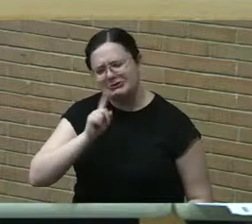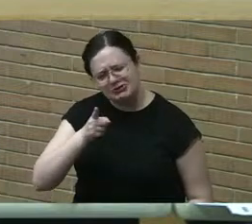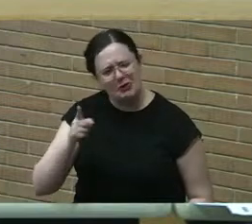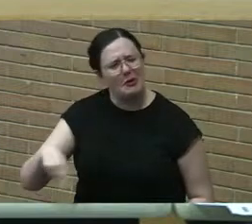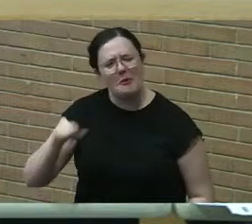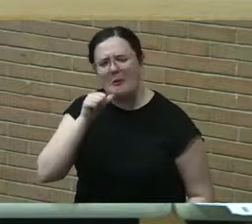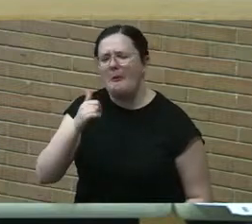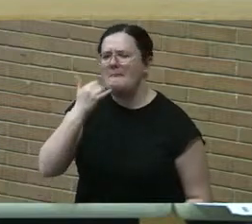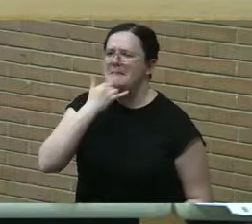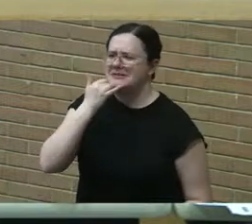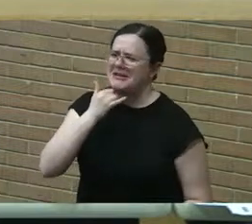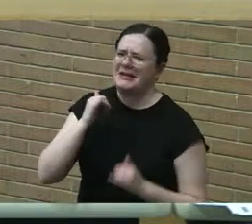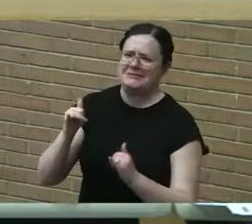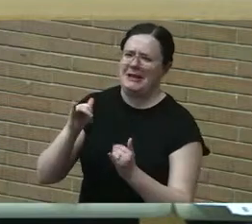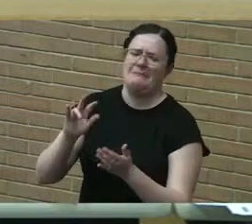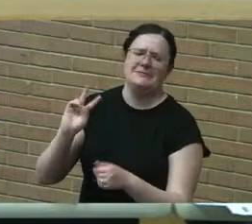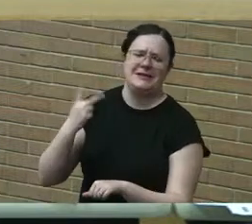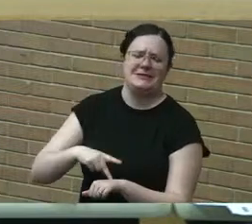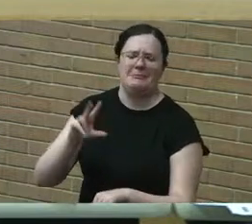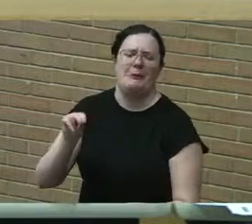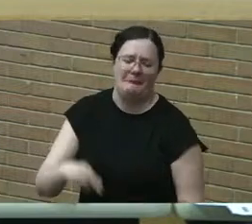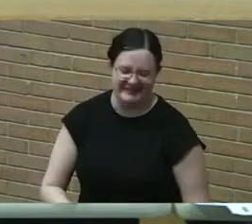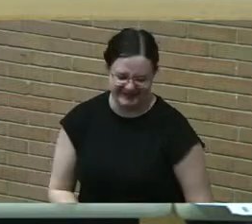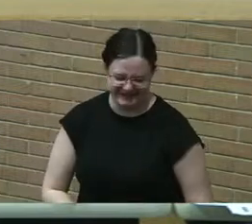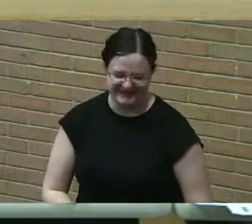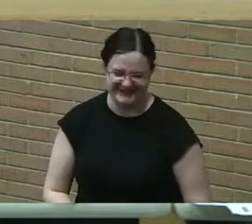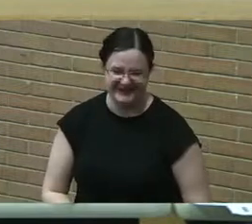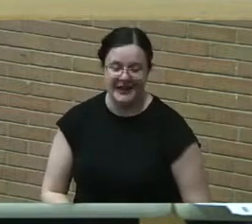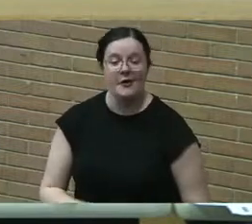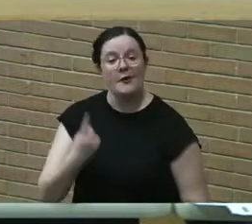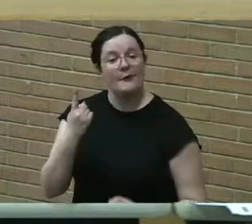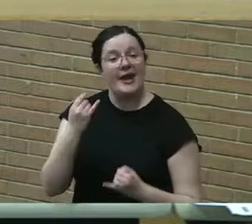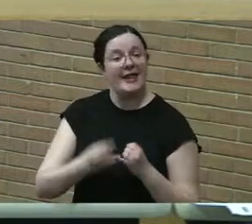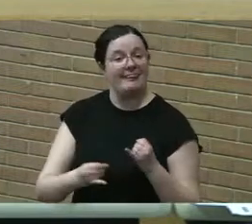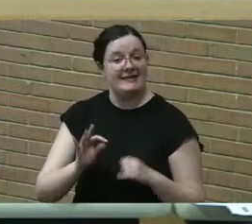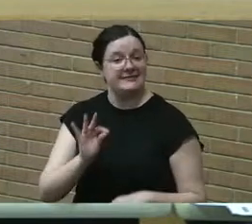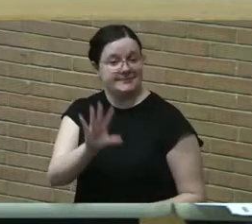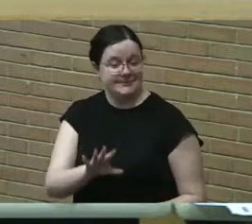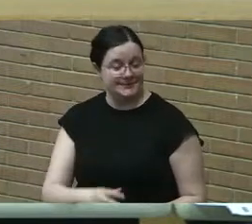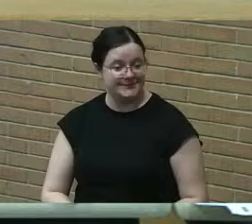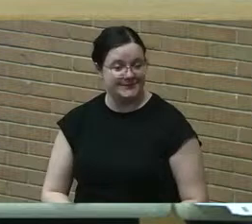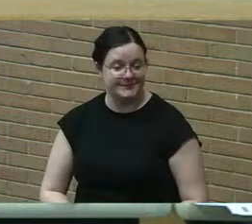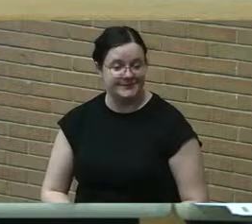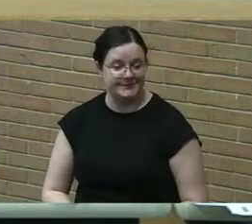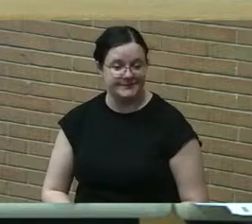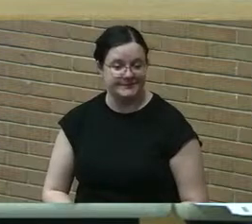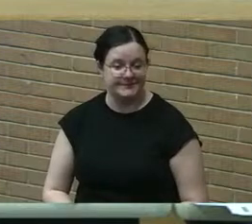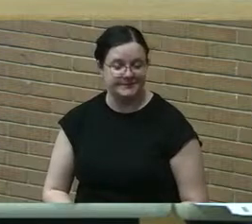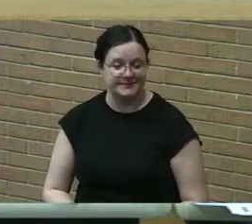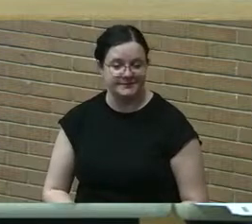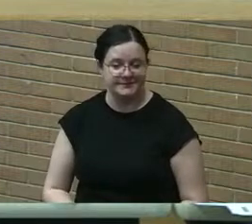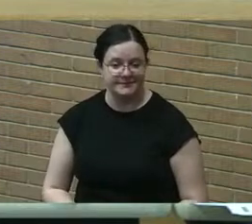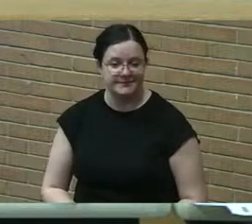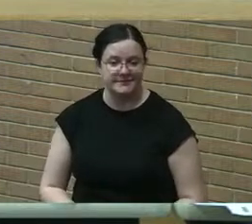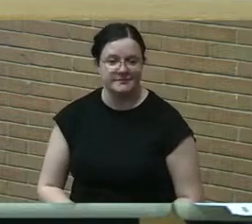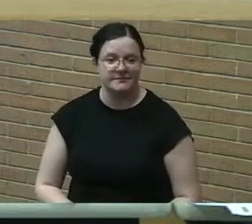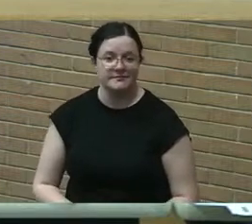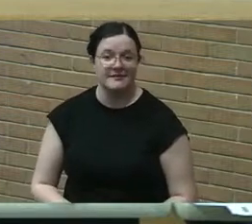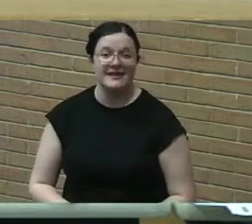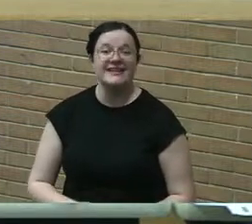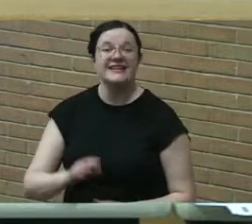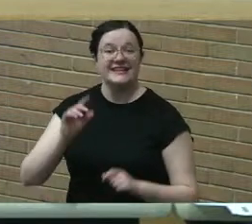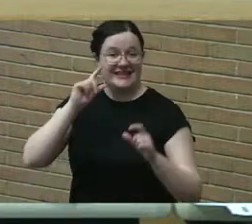mistake a second time. Just one last thing. We are we're recycling